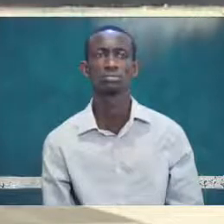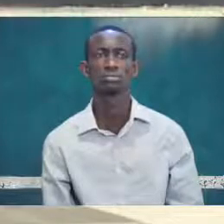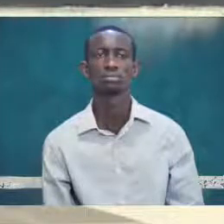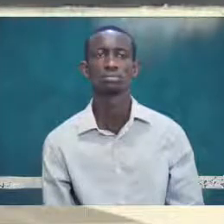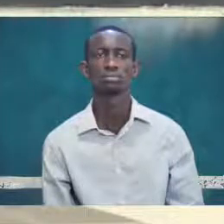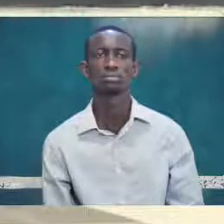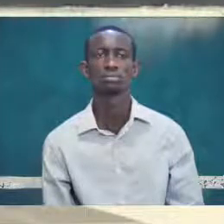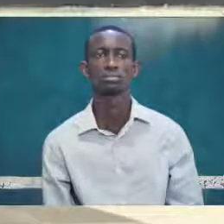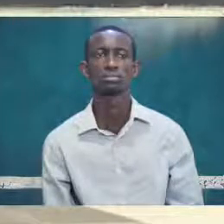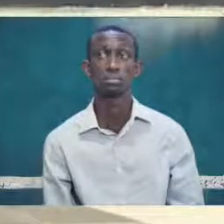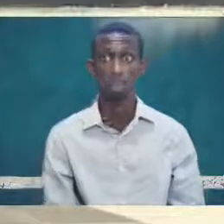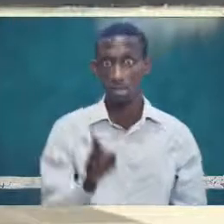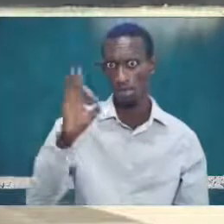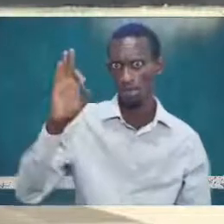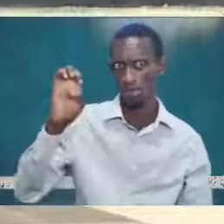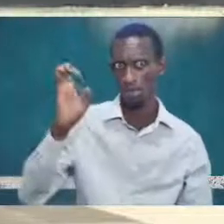have iron